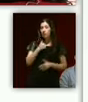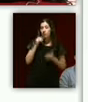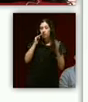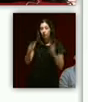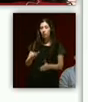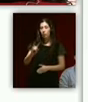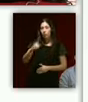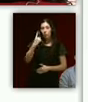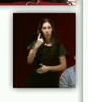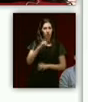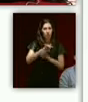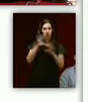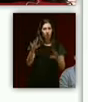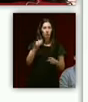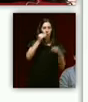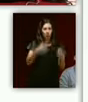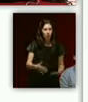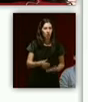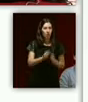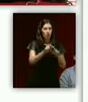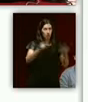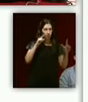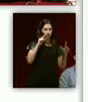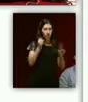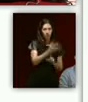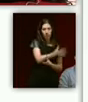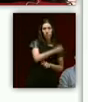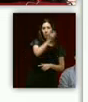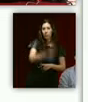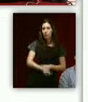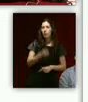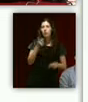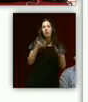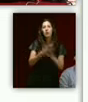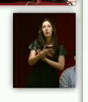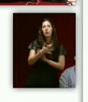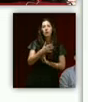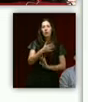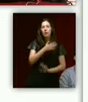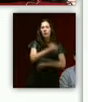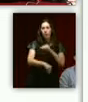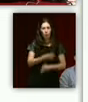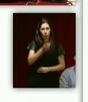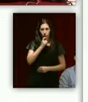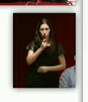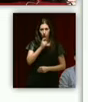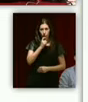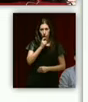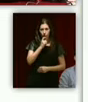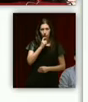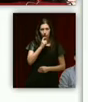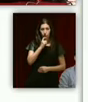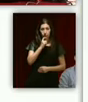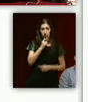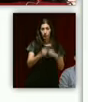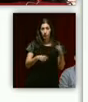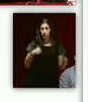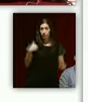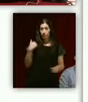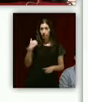We are not going to enter into this because it's very descriptive. It looks good enough. There's a person who describes it here in the video. But how did we do